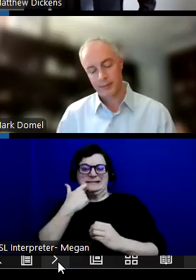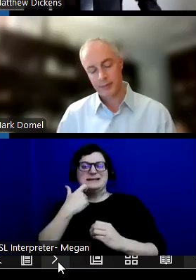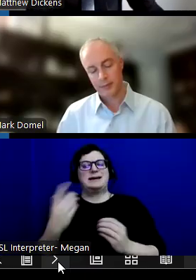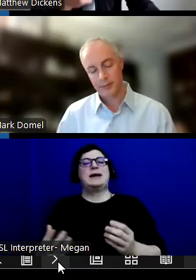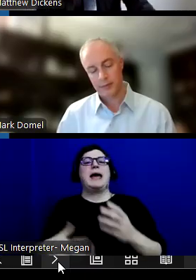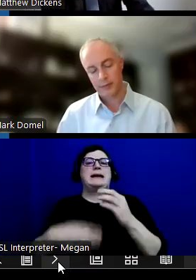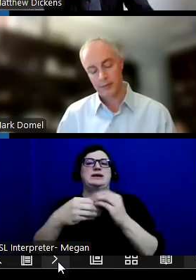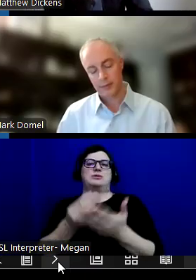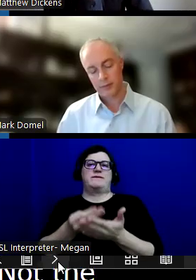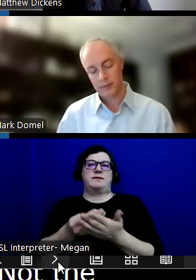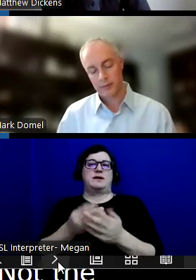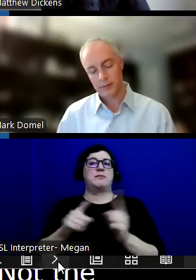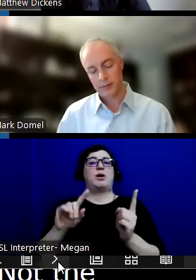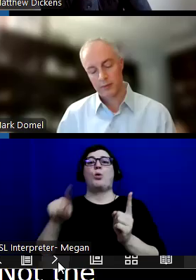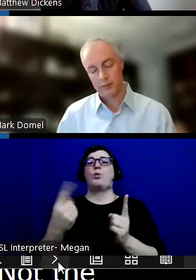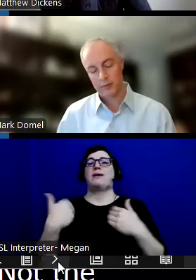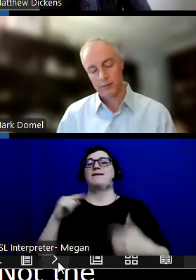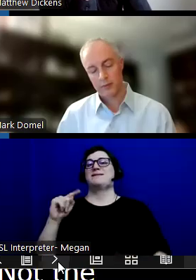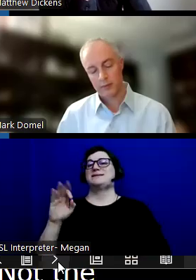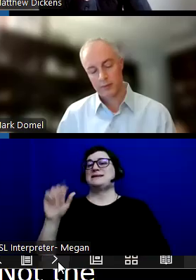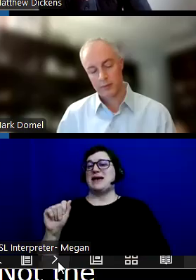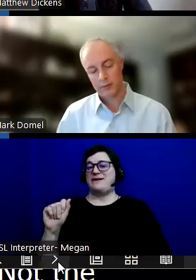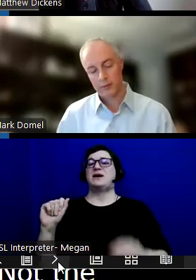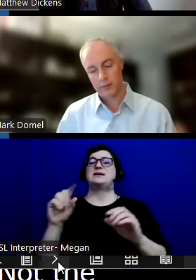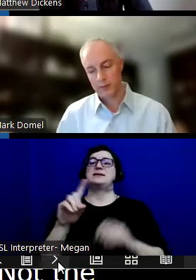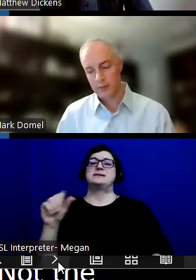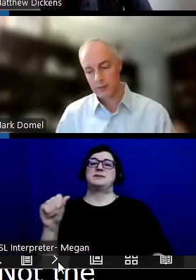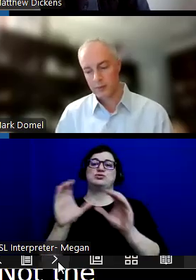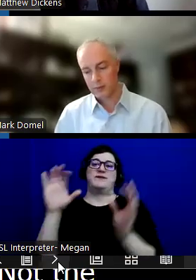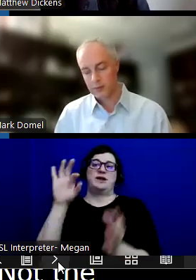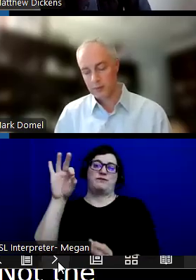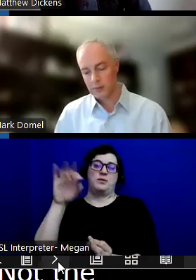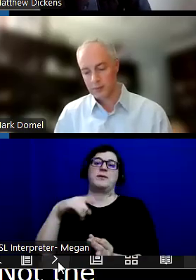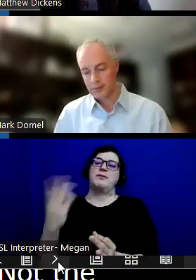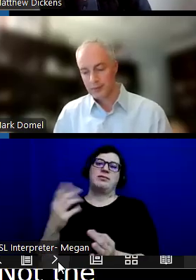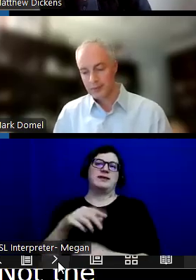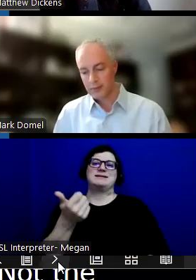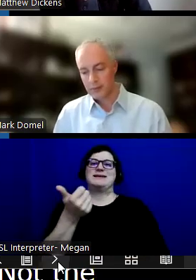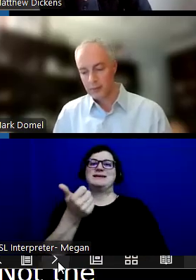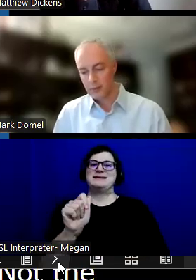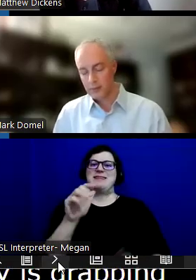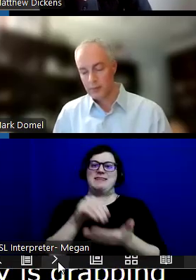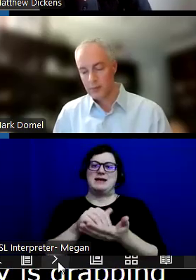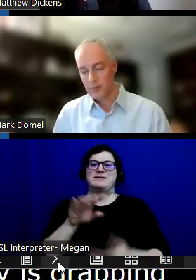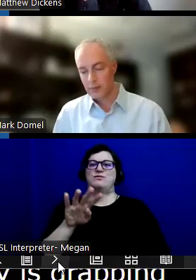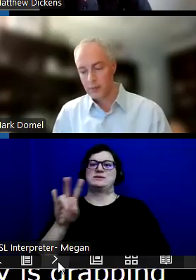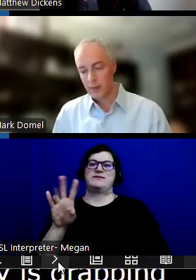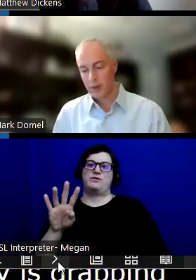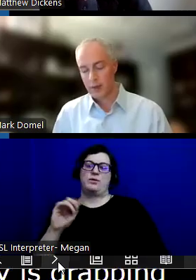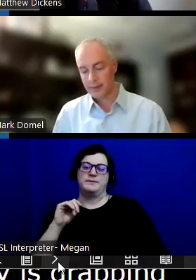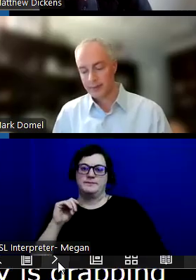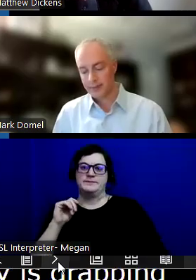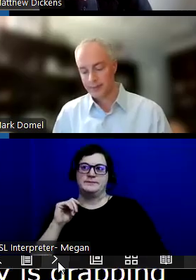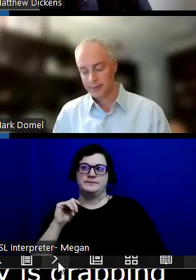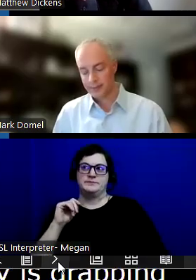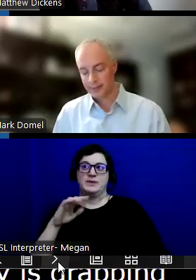are a student that only has the TEFA disability certification form, they would just get the $10,474. So